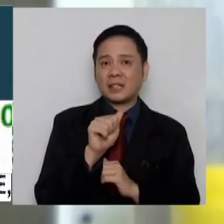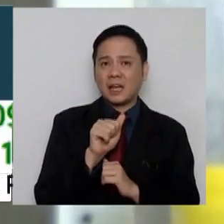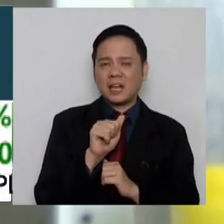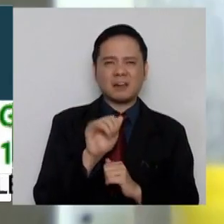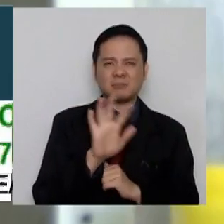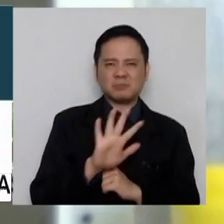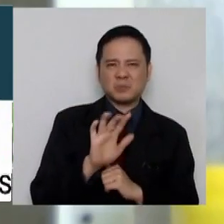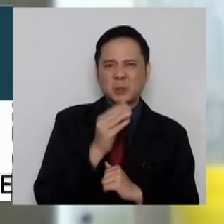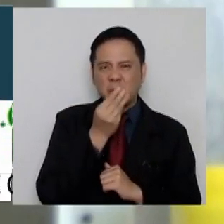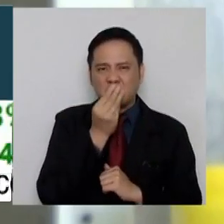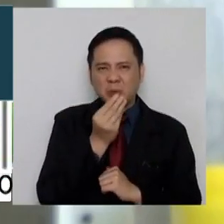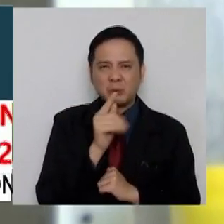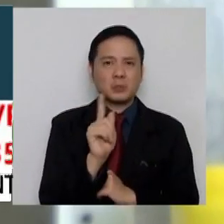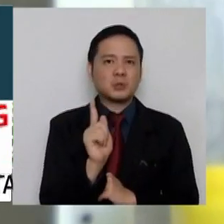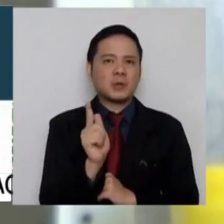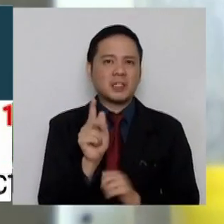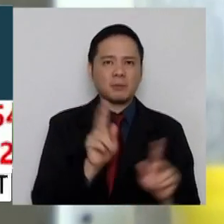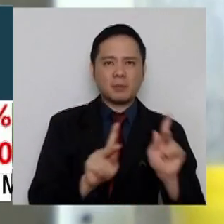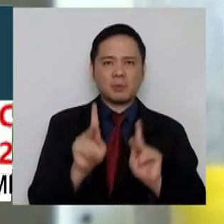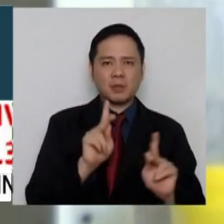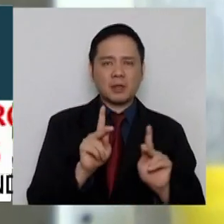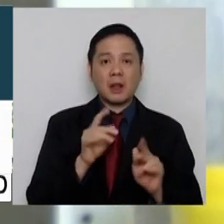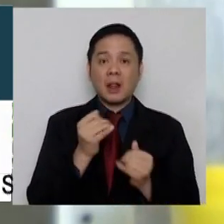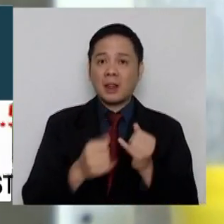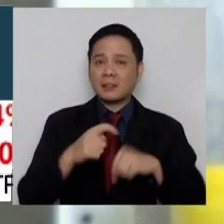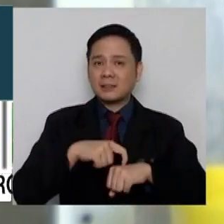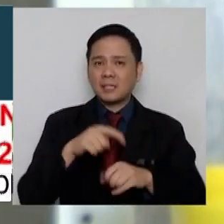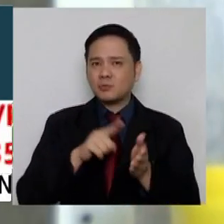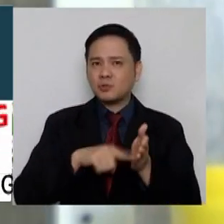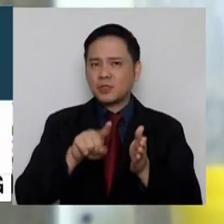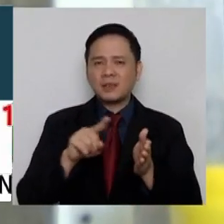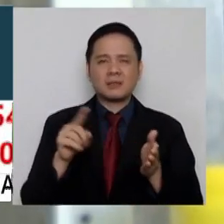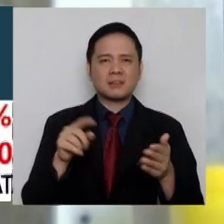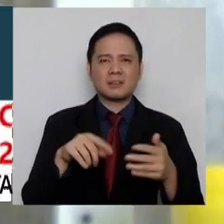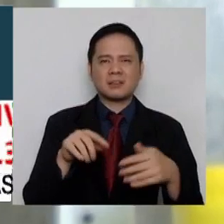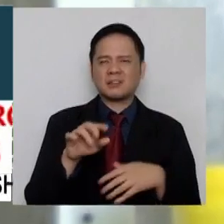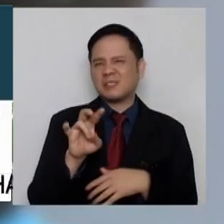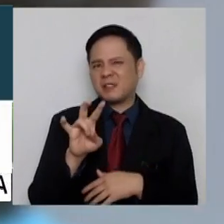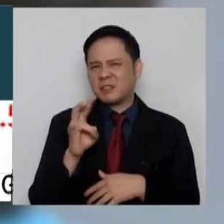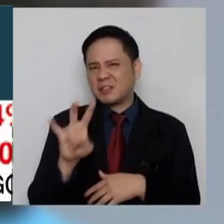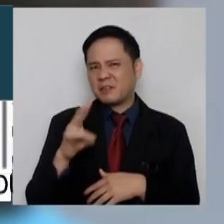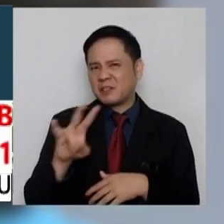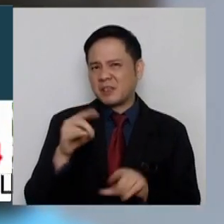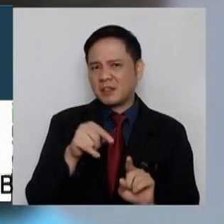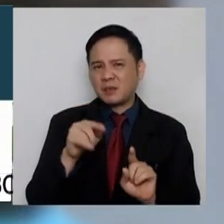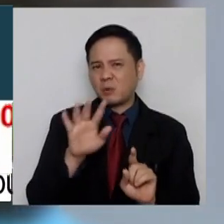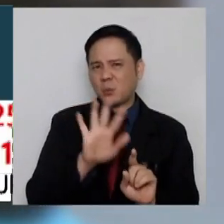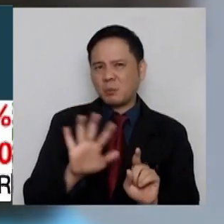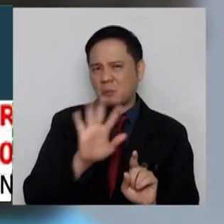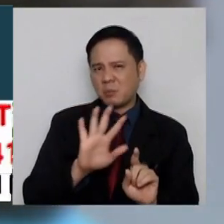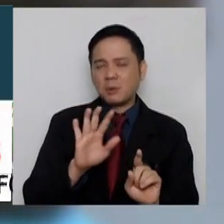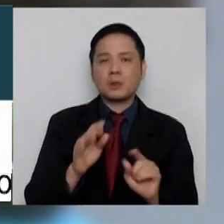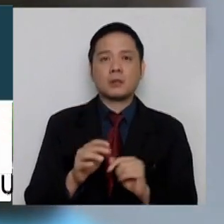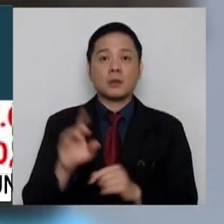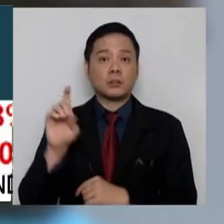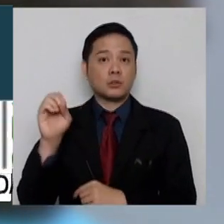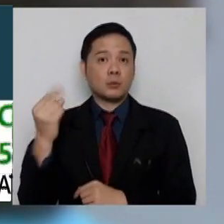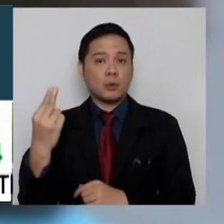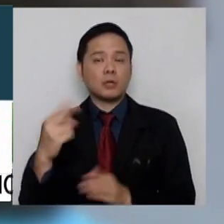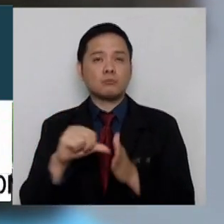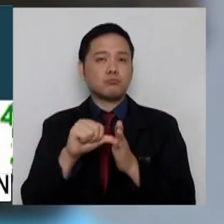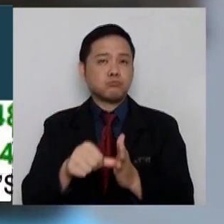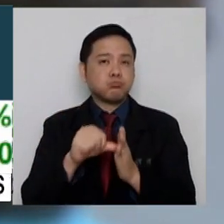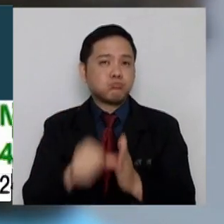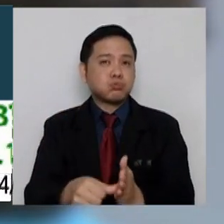patients. The last time I checked, there were only 17 Delta variant carriers in the country. And the DOH has been highlighting this in press